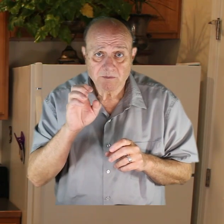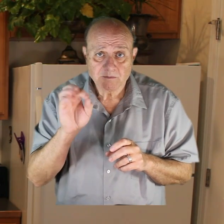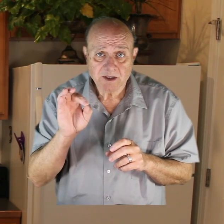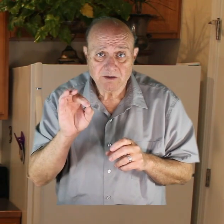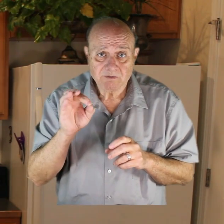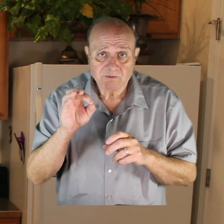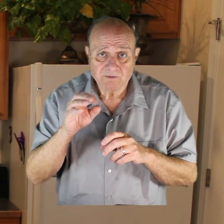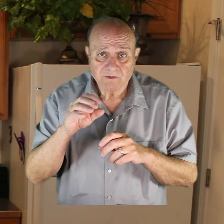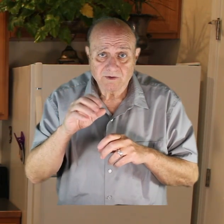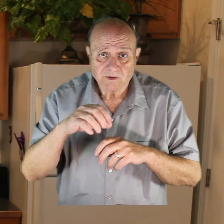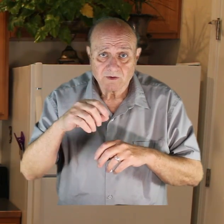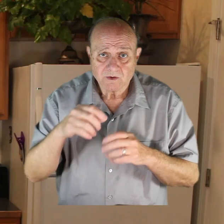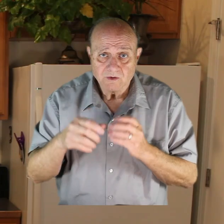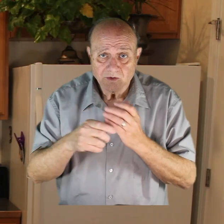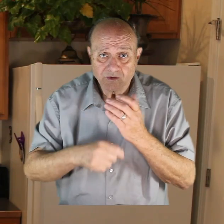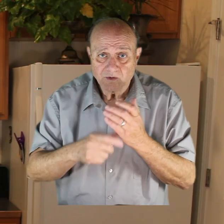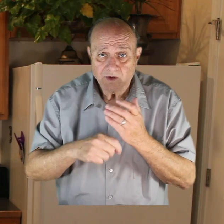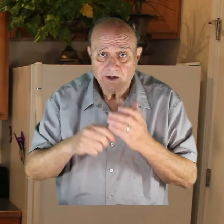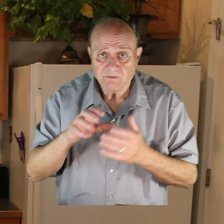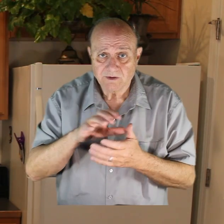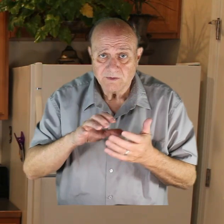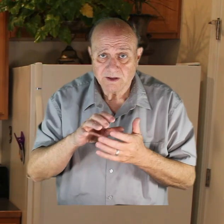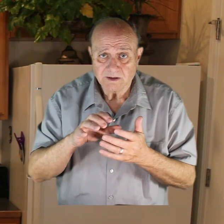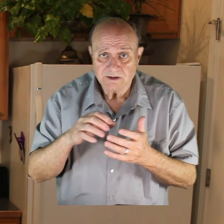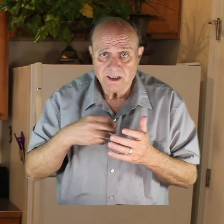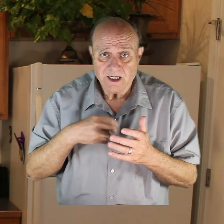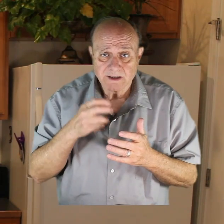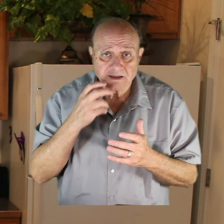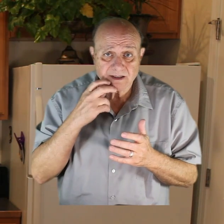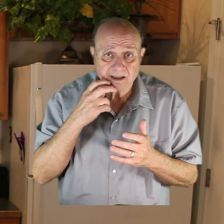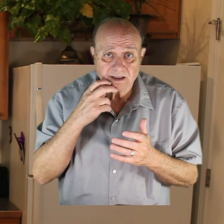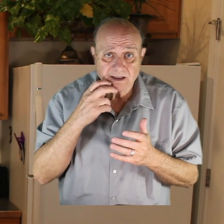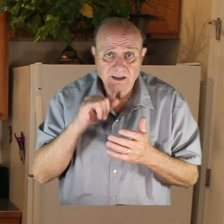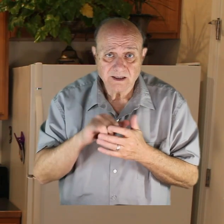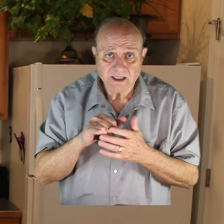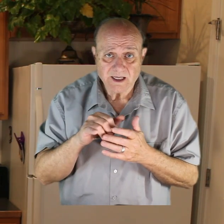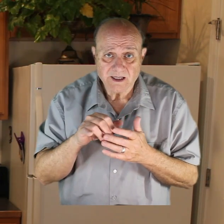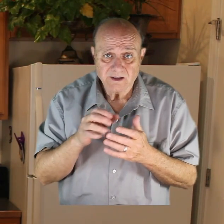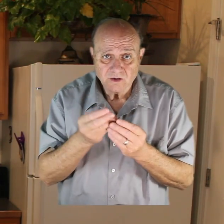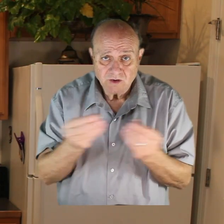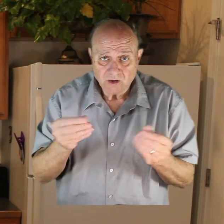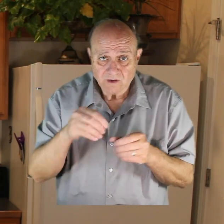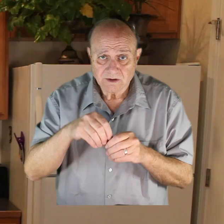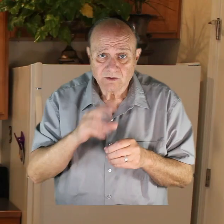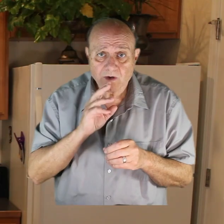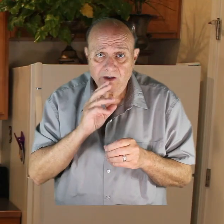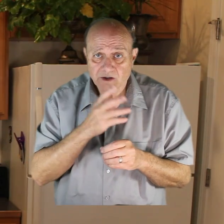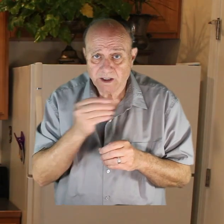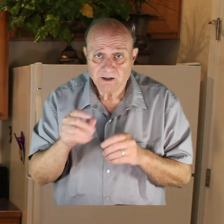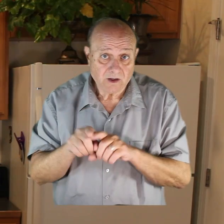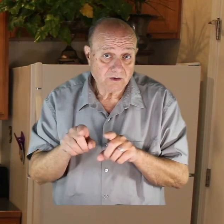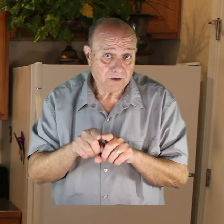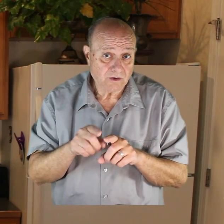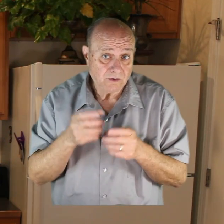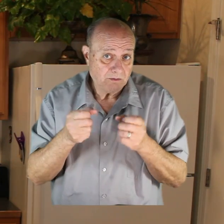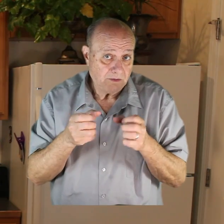Gravy Mix. It has a thickening agent that it dissolves very readily in water, also